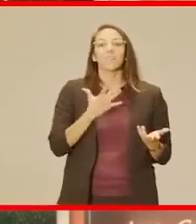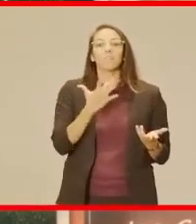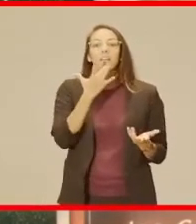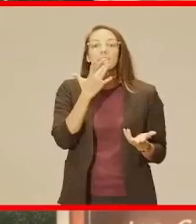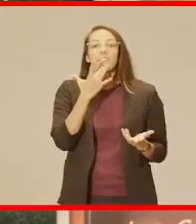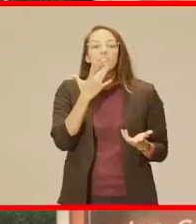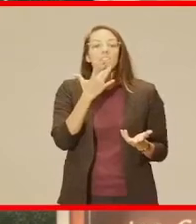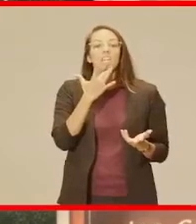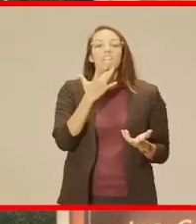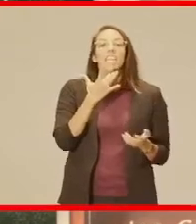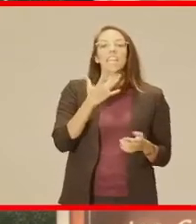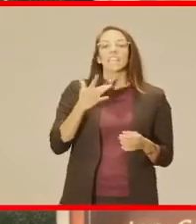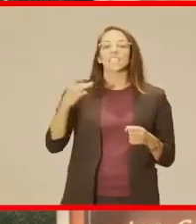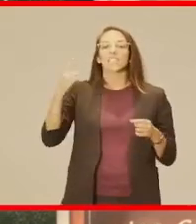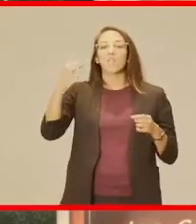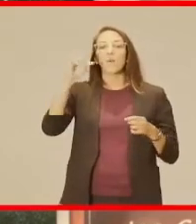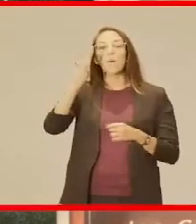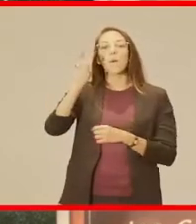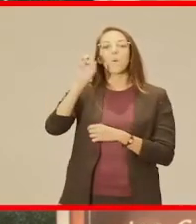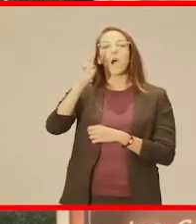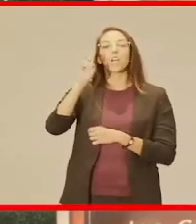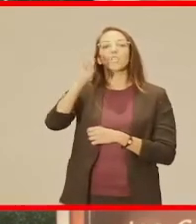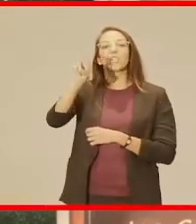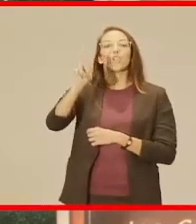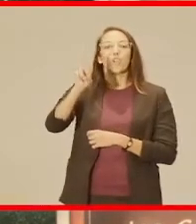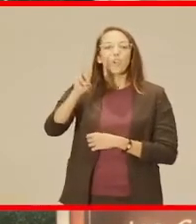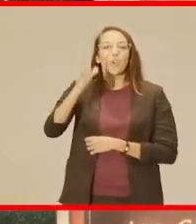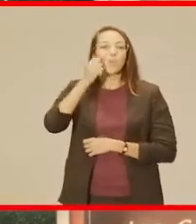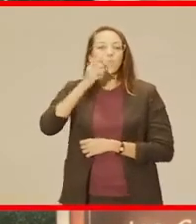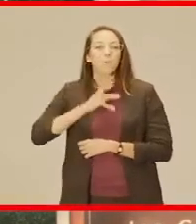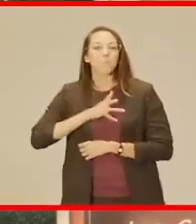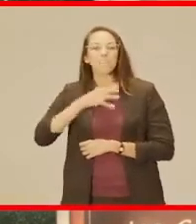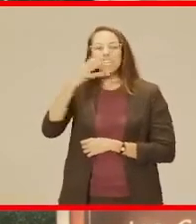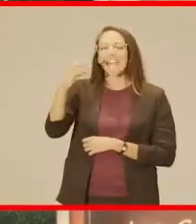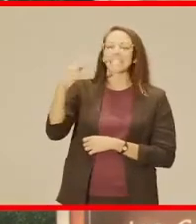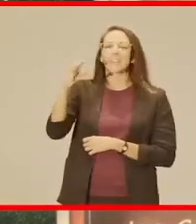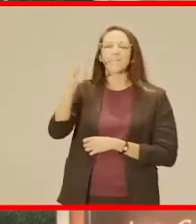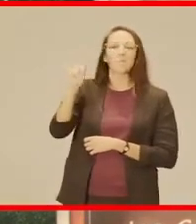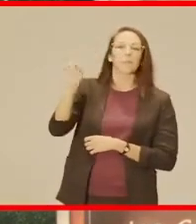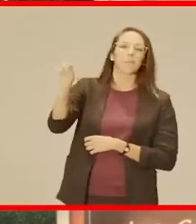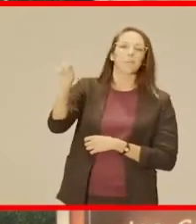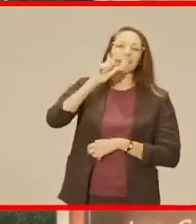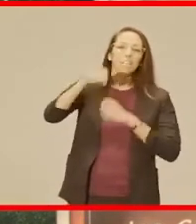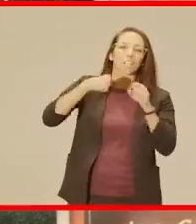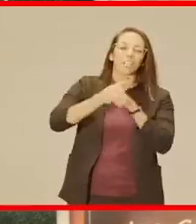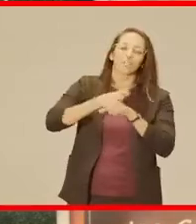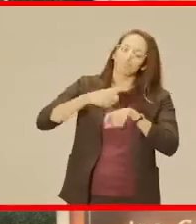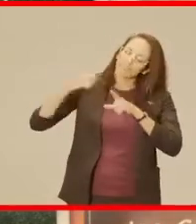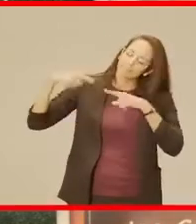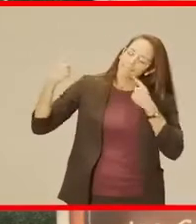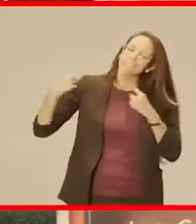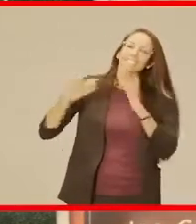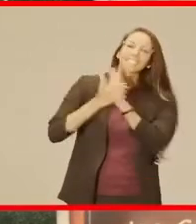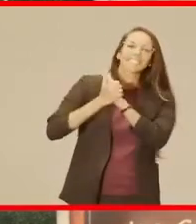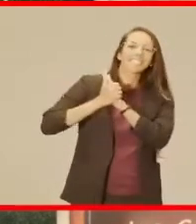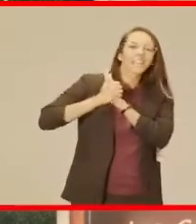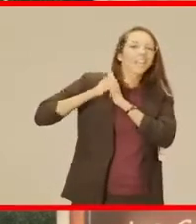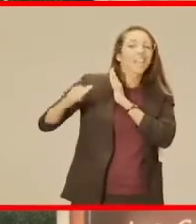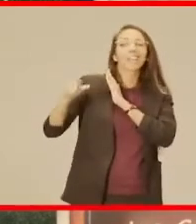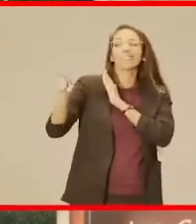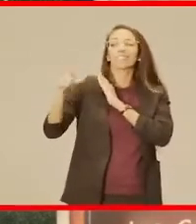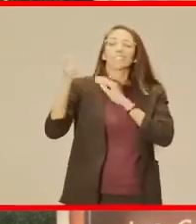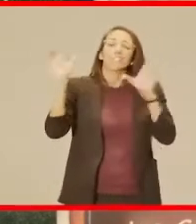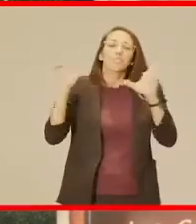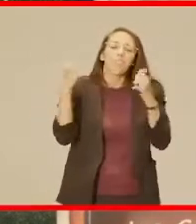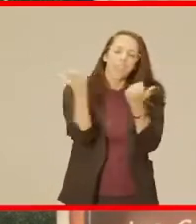Woman, 1941. She had extra, she just had skills and she could do